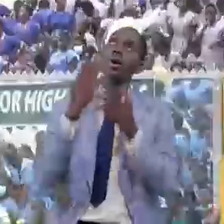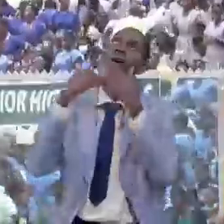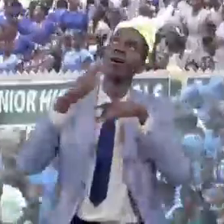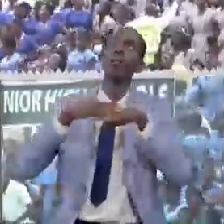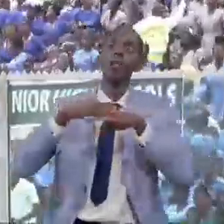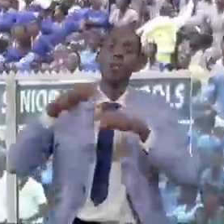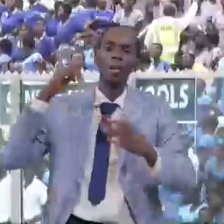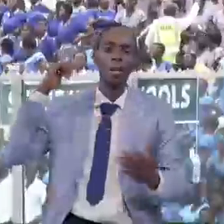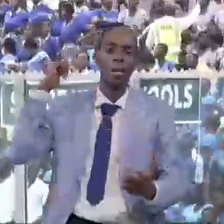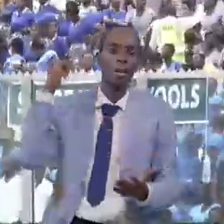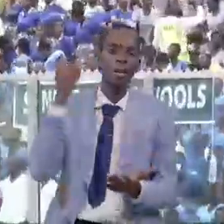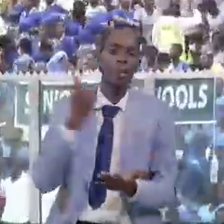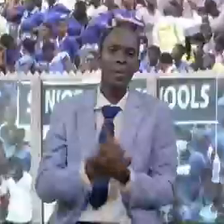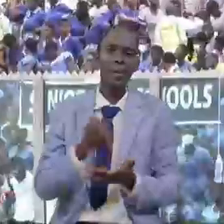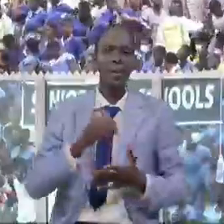Amen!